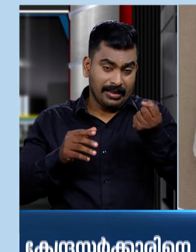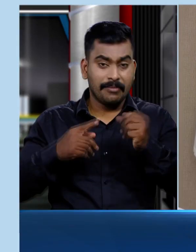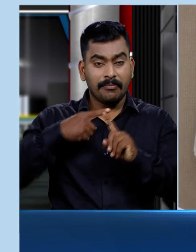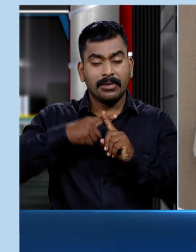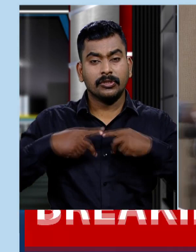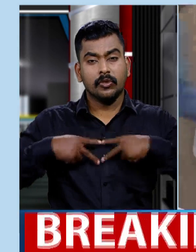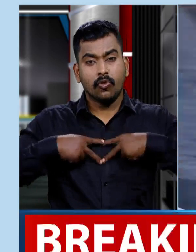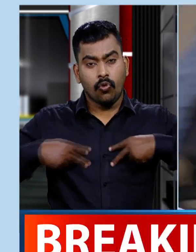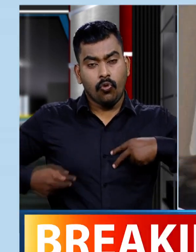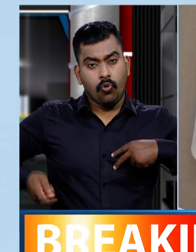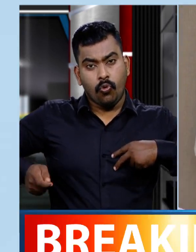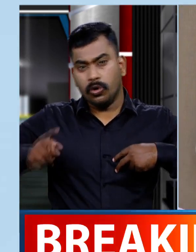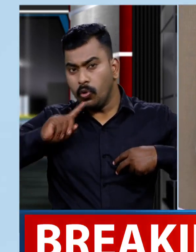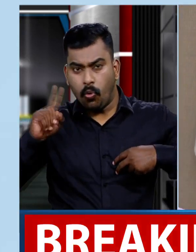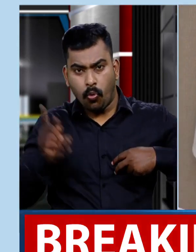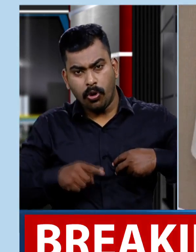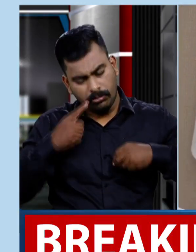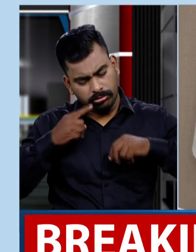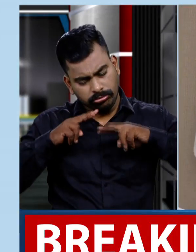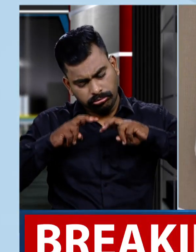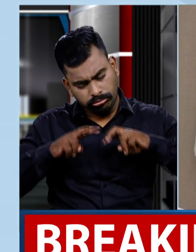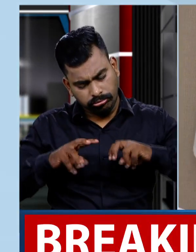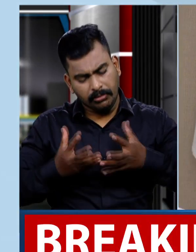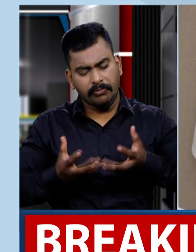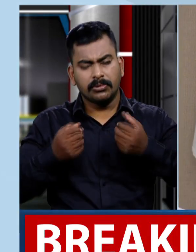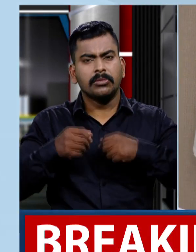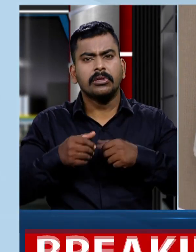Nothing came out of that investigation.